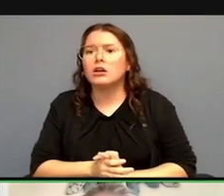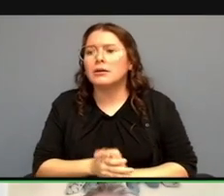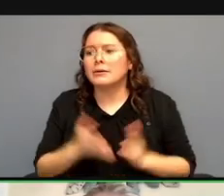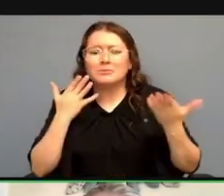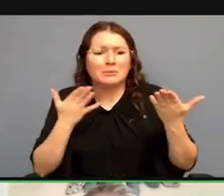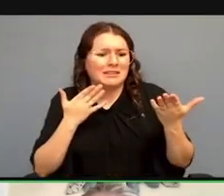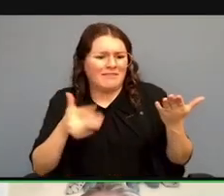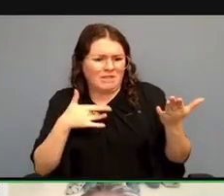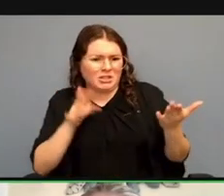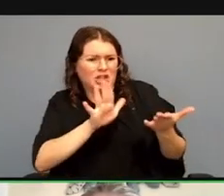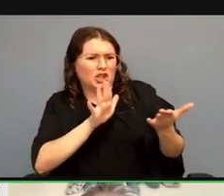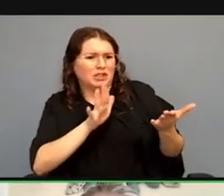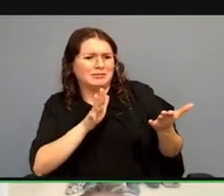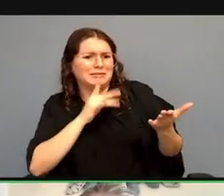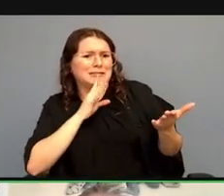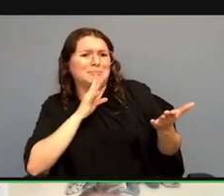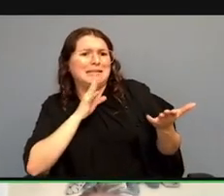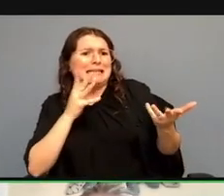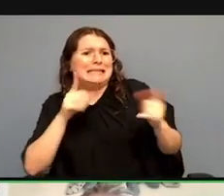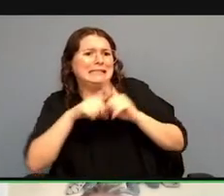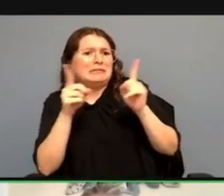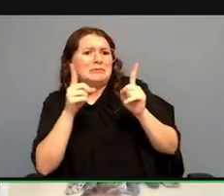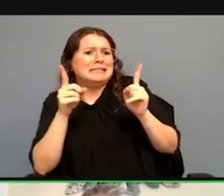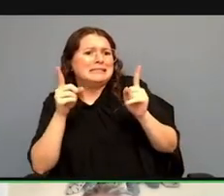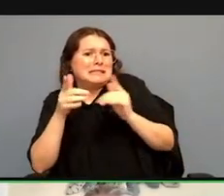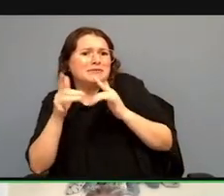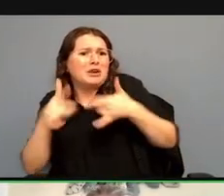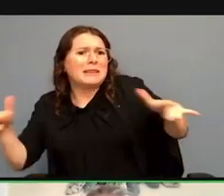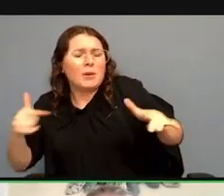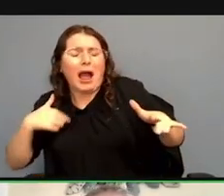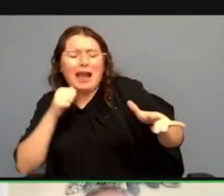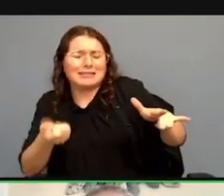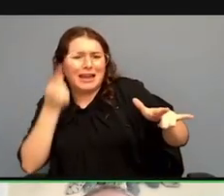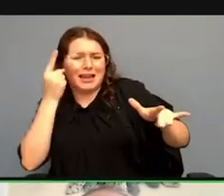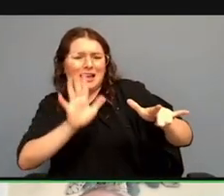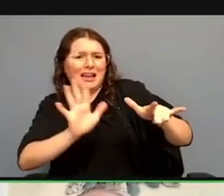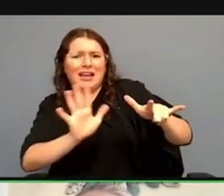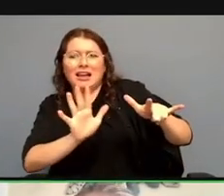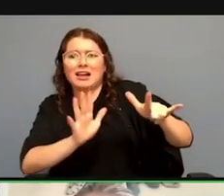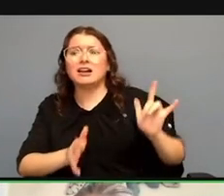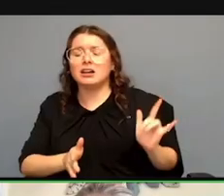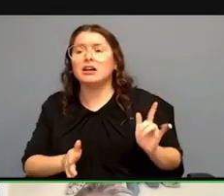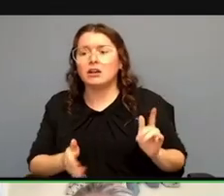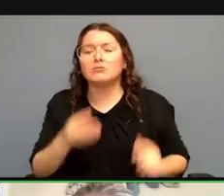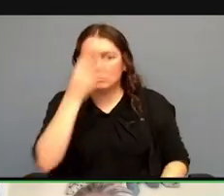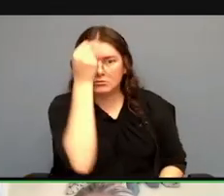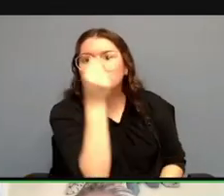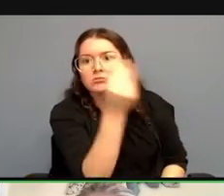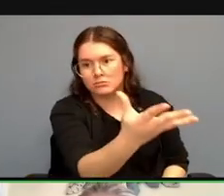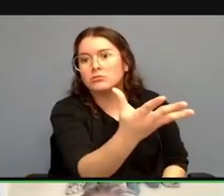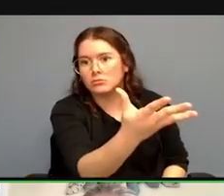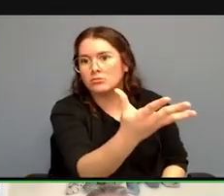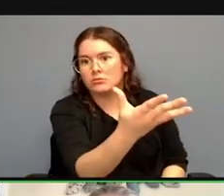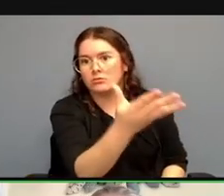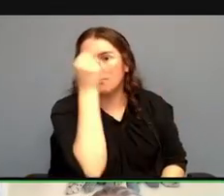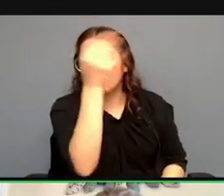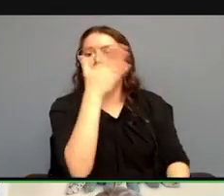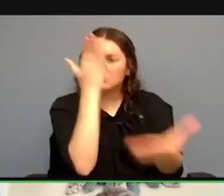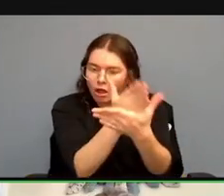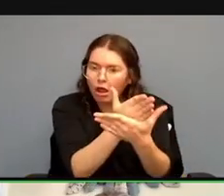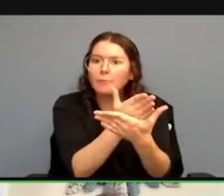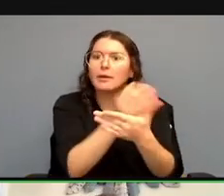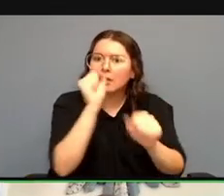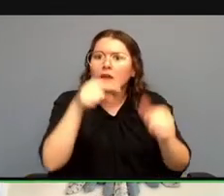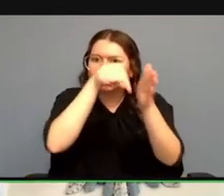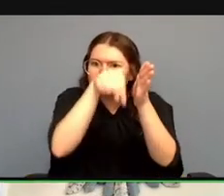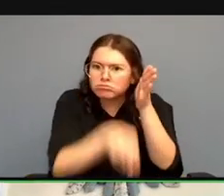speaking a fifth, sixth, seventh language because I have no idea what you're saying. Tell them to stop and break it down for you. That's their